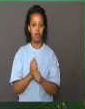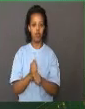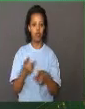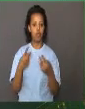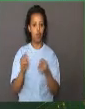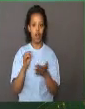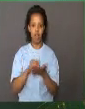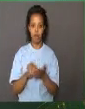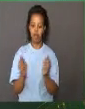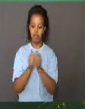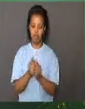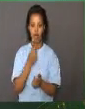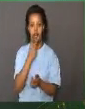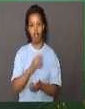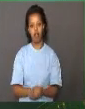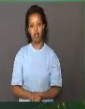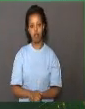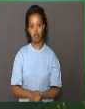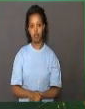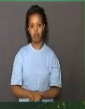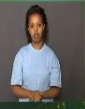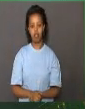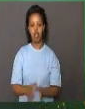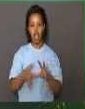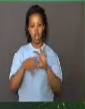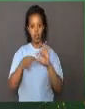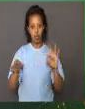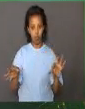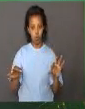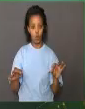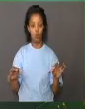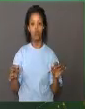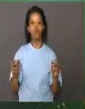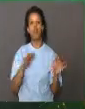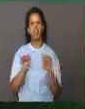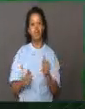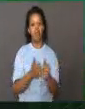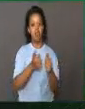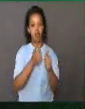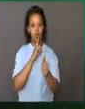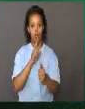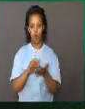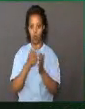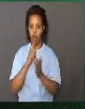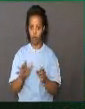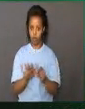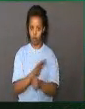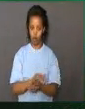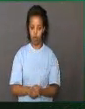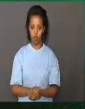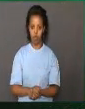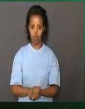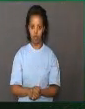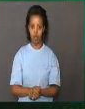together. The sentences should read as follows. The process